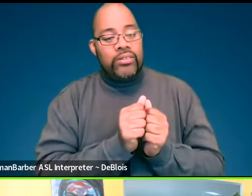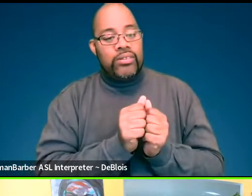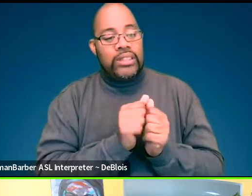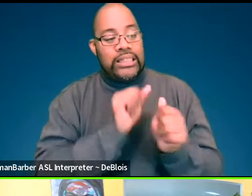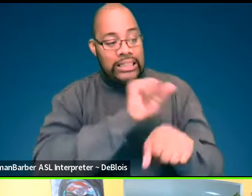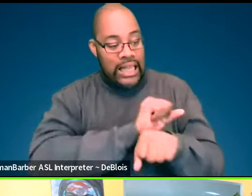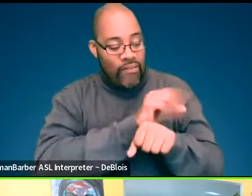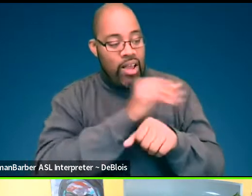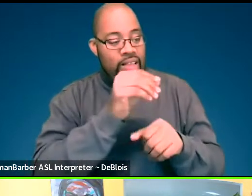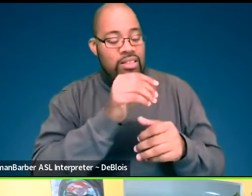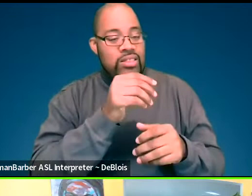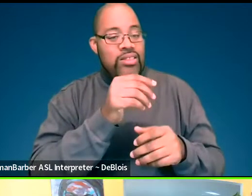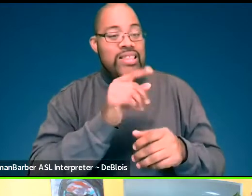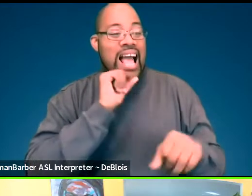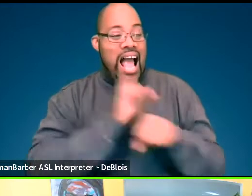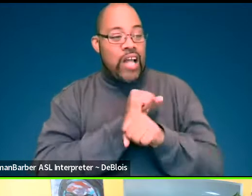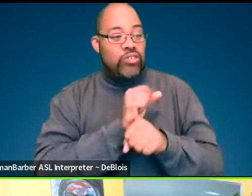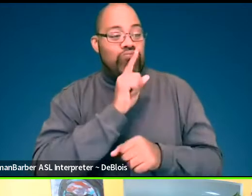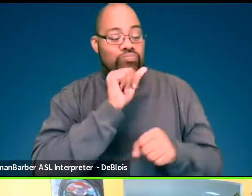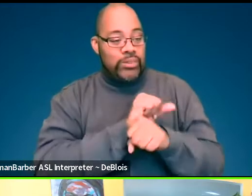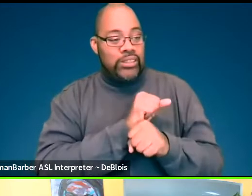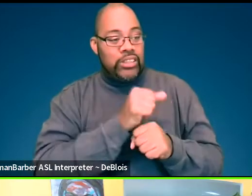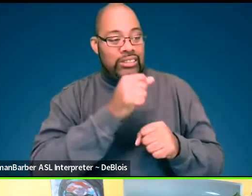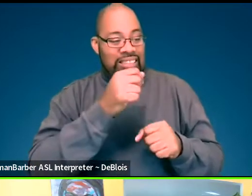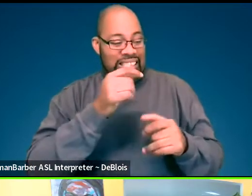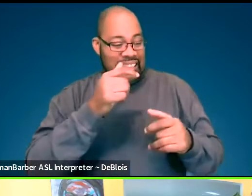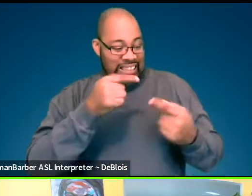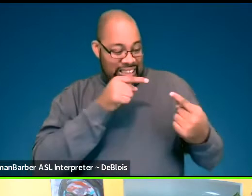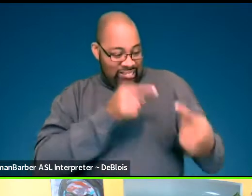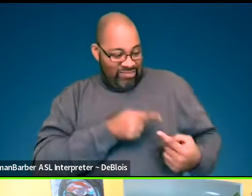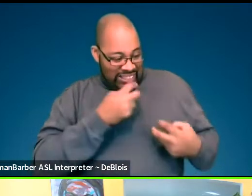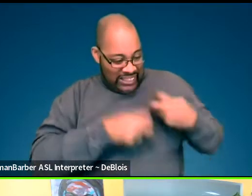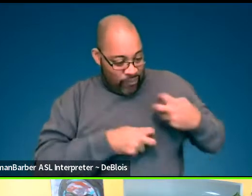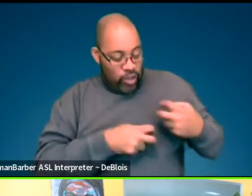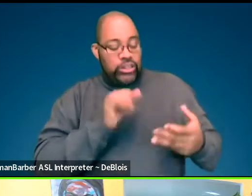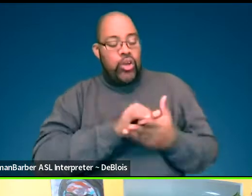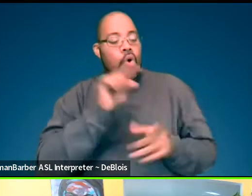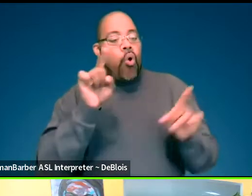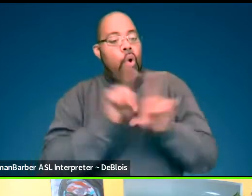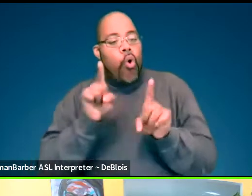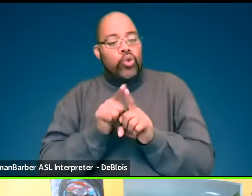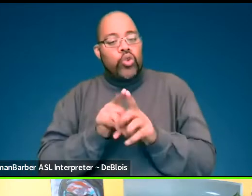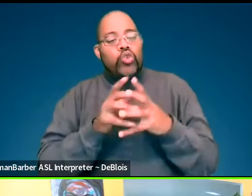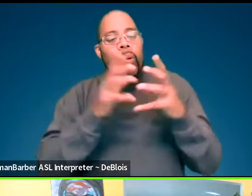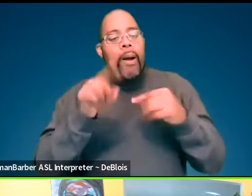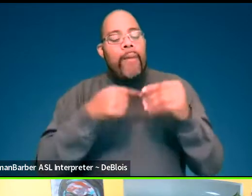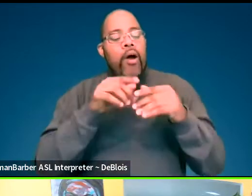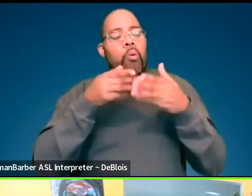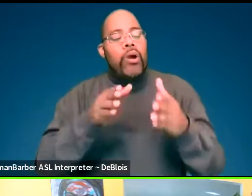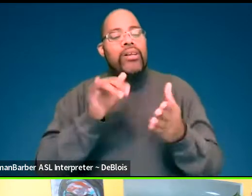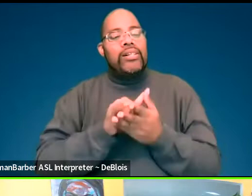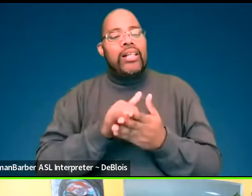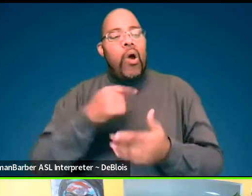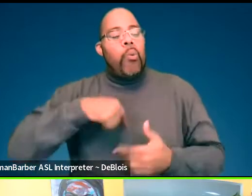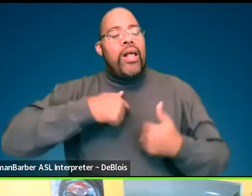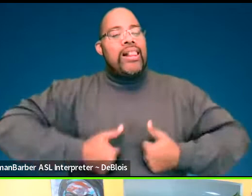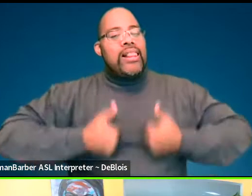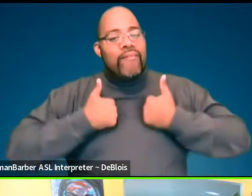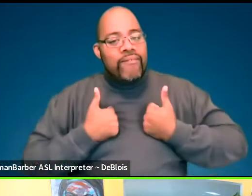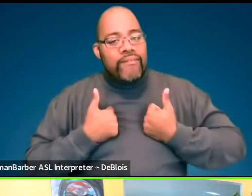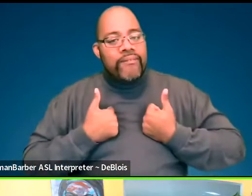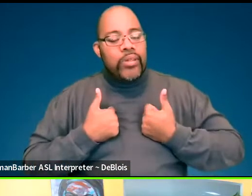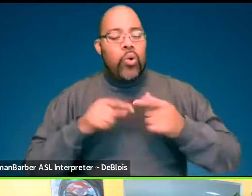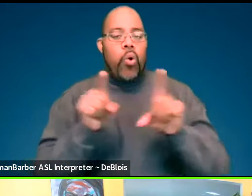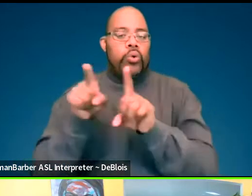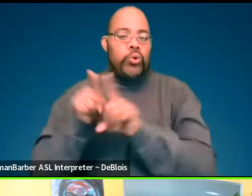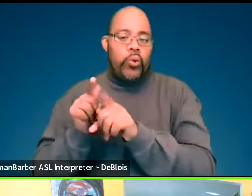slavery and the actual reality and hardships of it, it is also so much about the ways in which we lived as